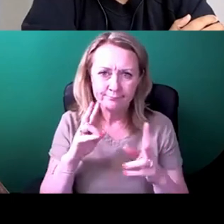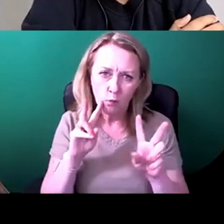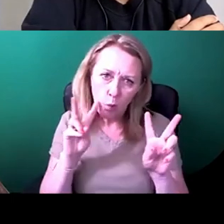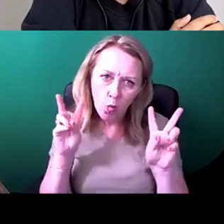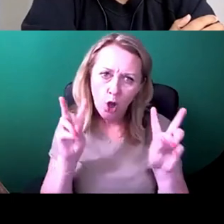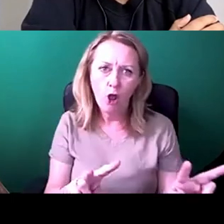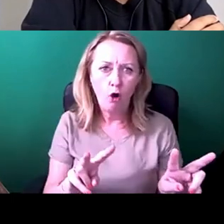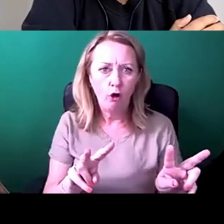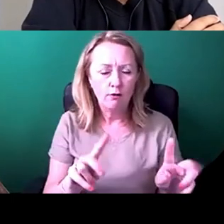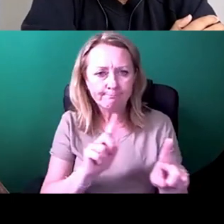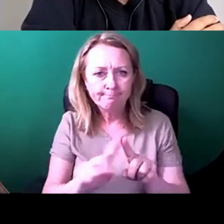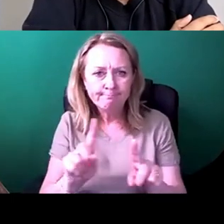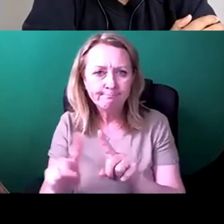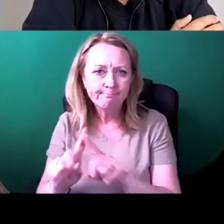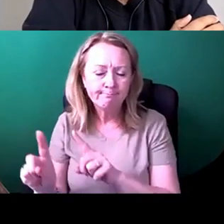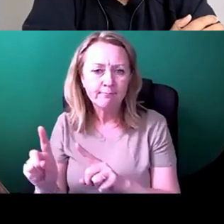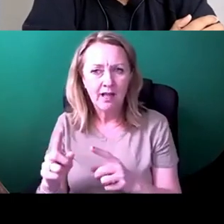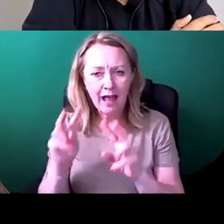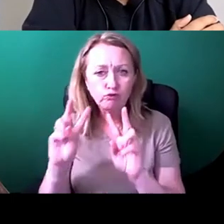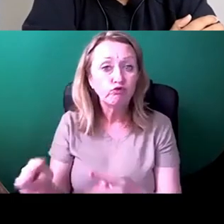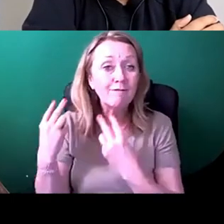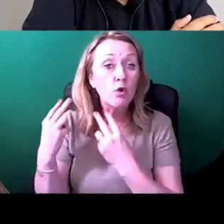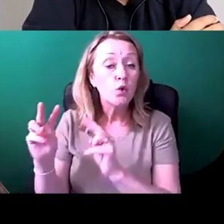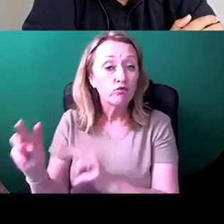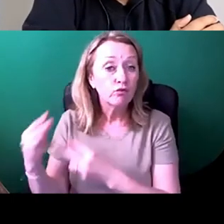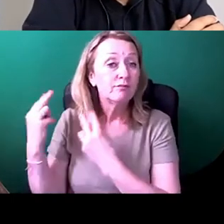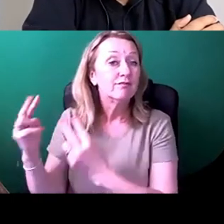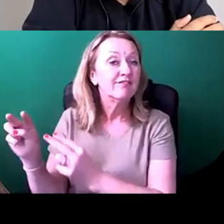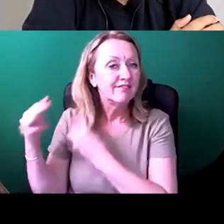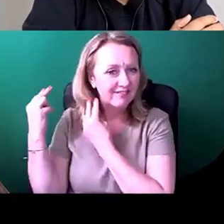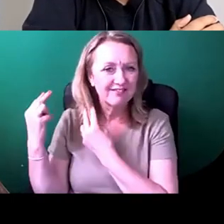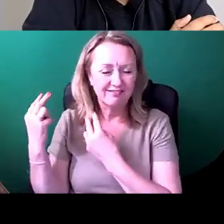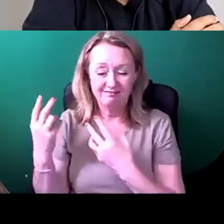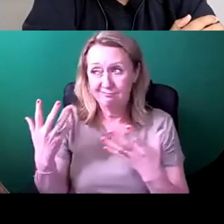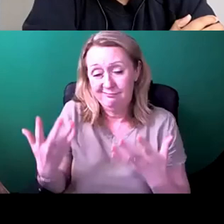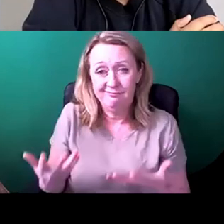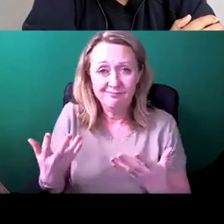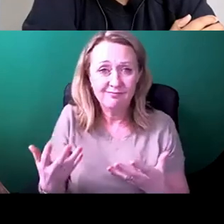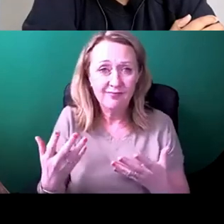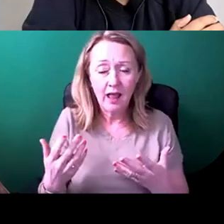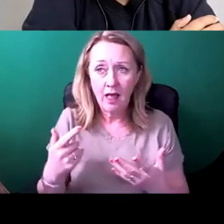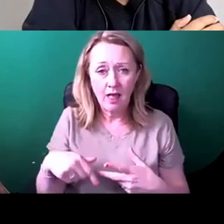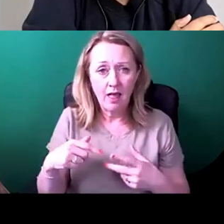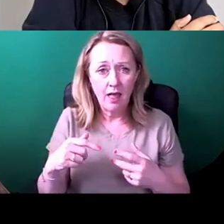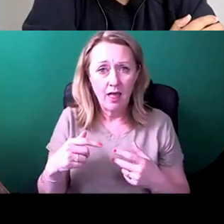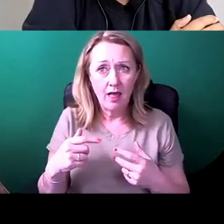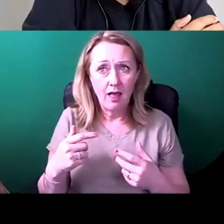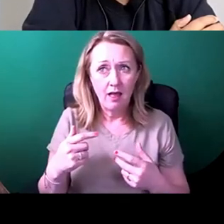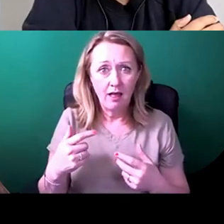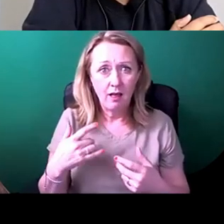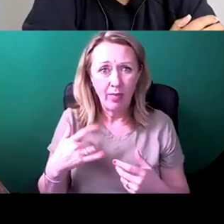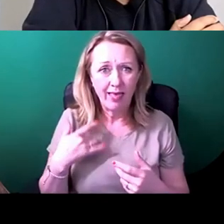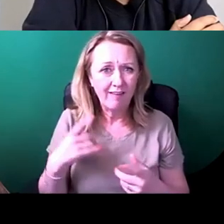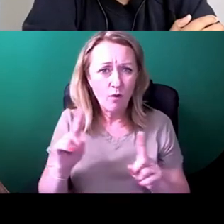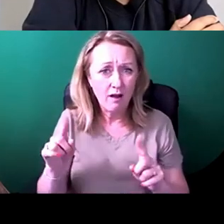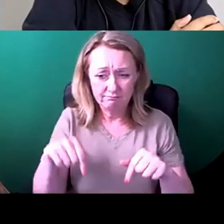needs to be constantly reviewed, I would say, because, you know, we're living in a sort of fast changing kind of world, and I think